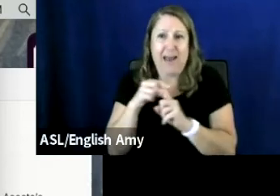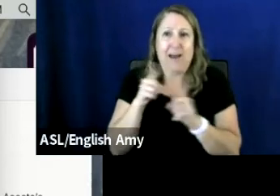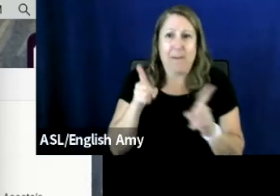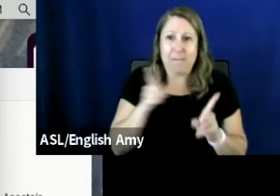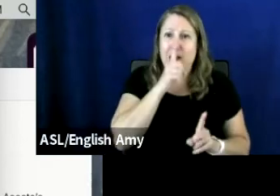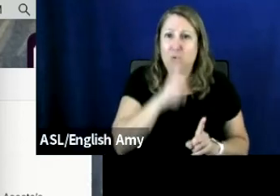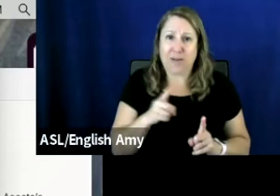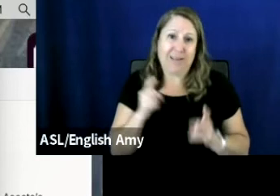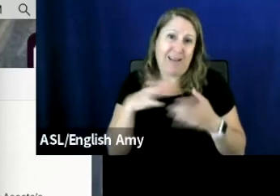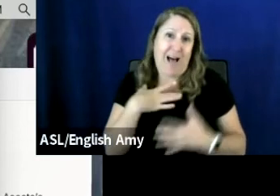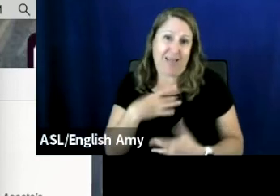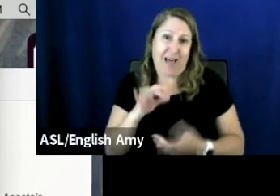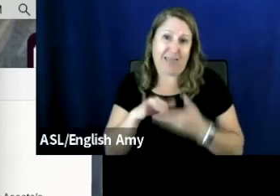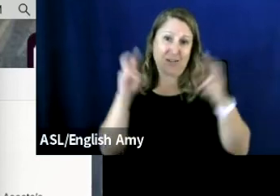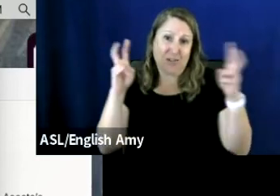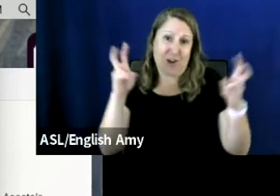the topic, and like